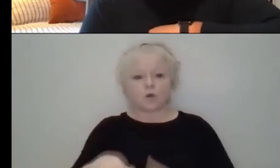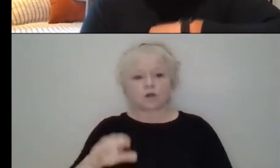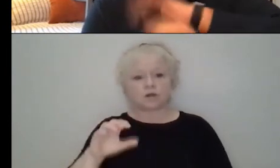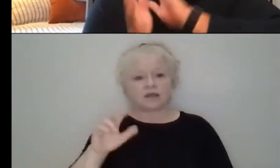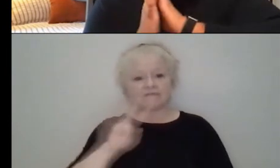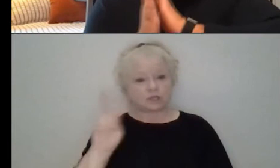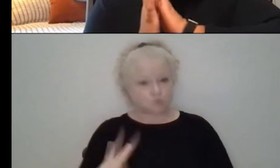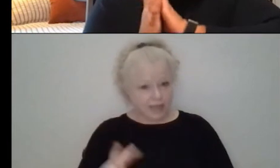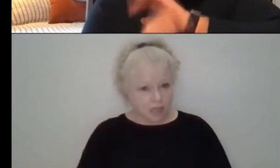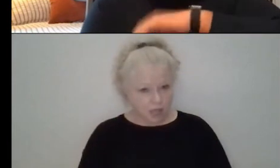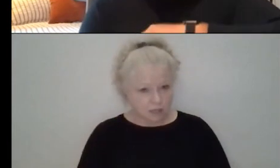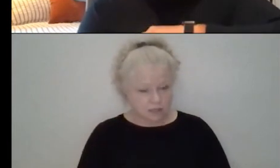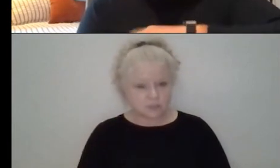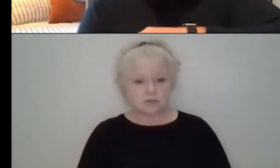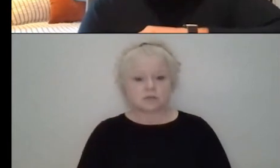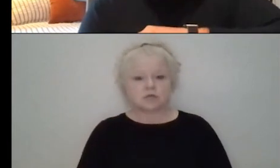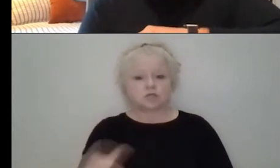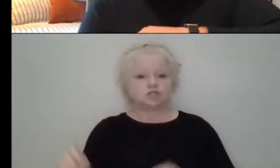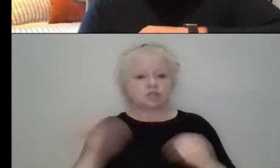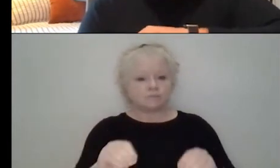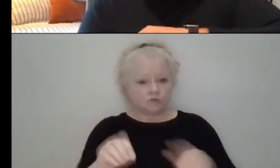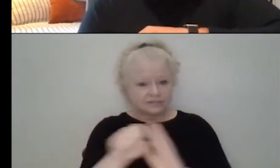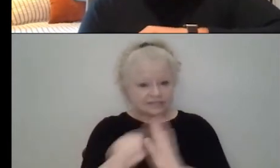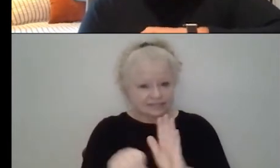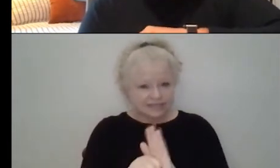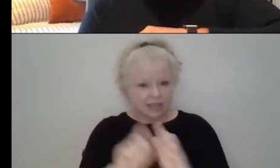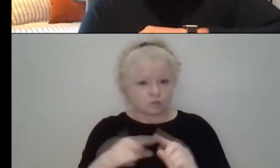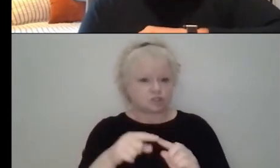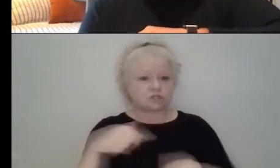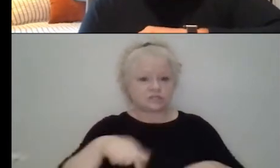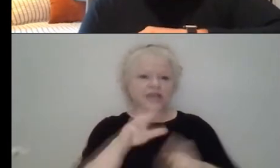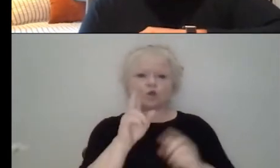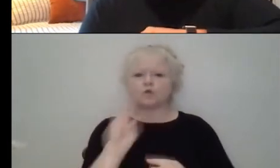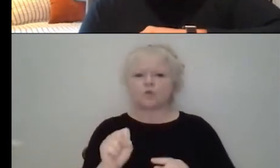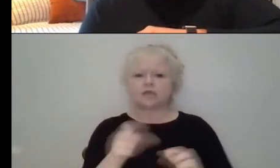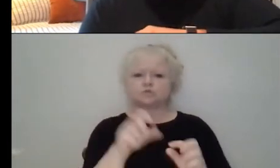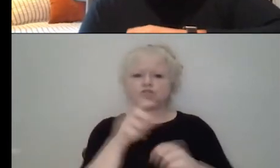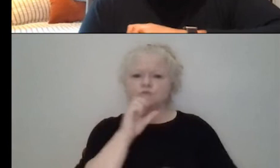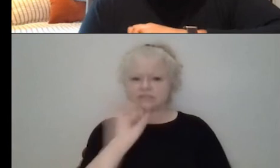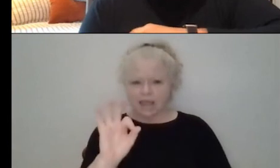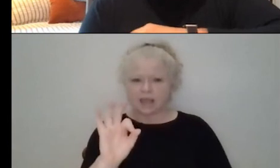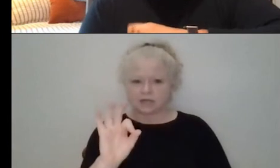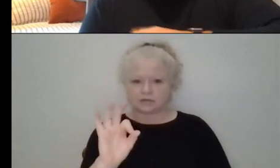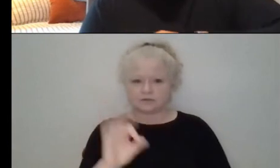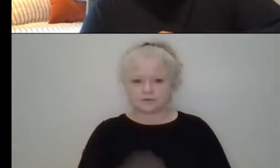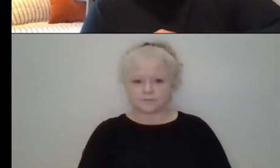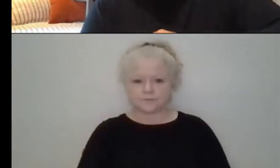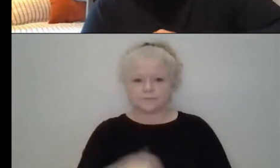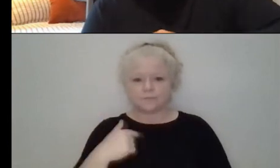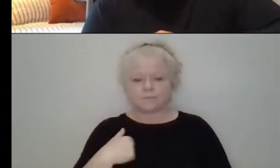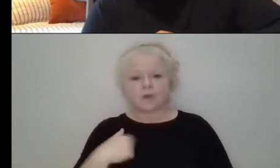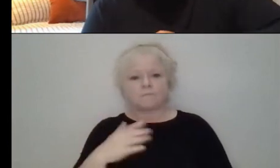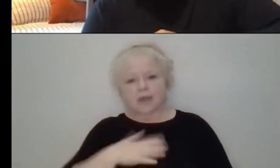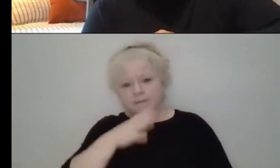Venezuela. And she came to the States when she was nine. And like Amy said, being the child of an